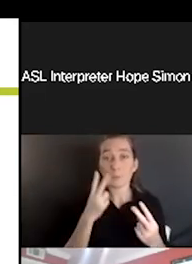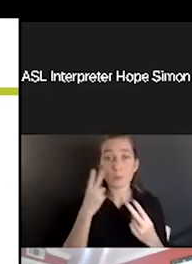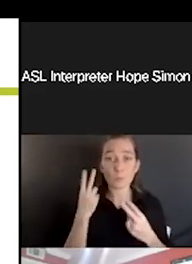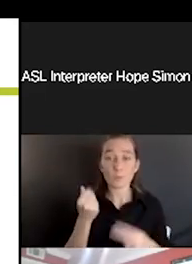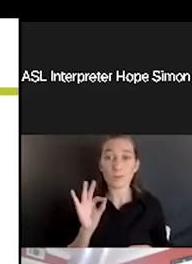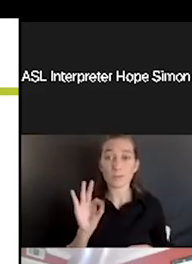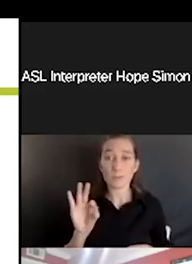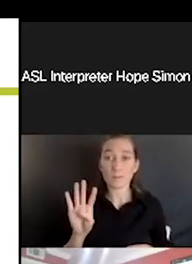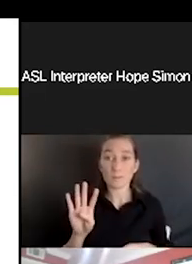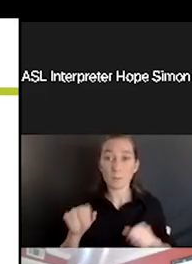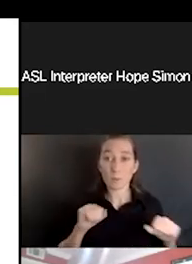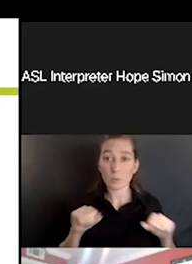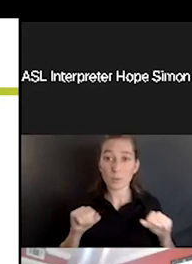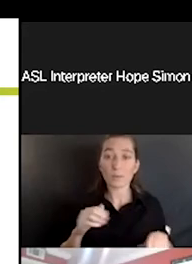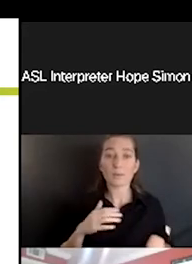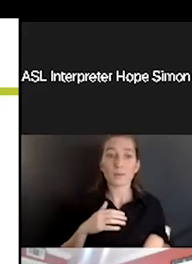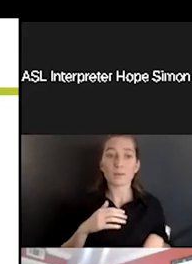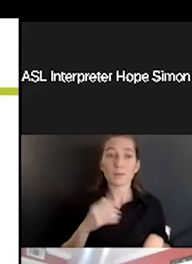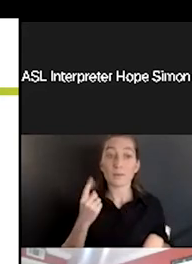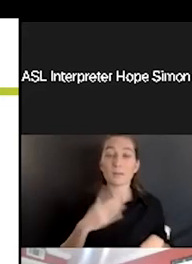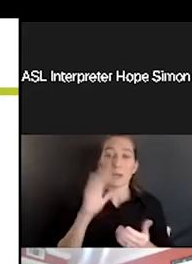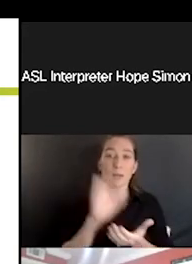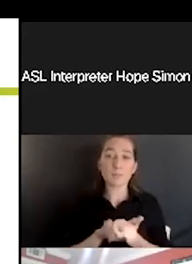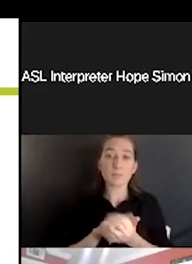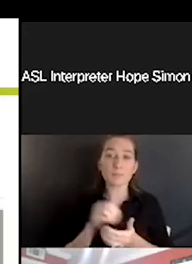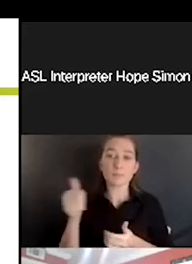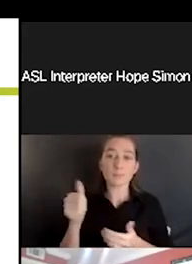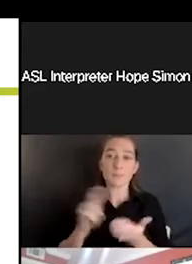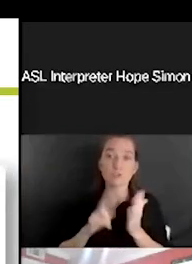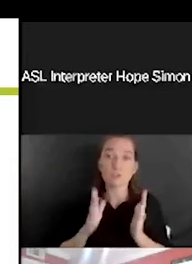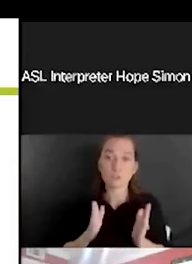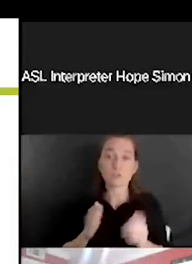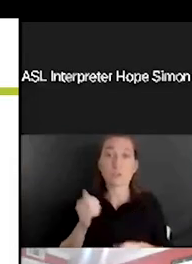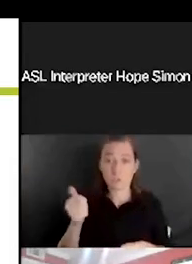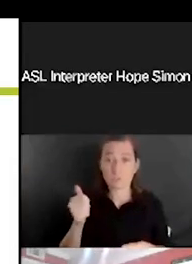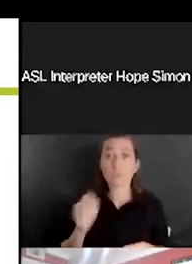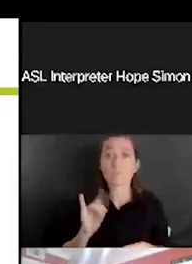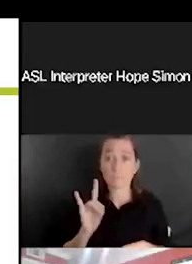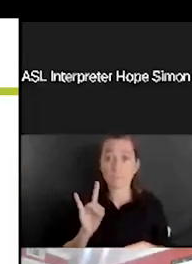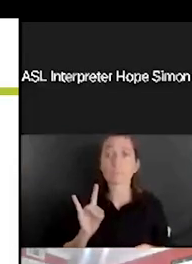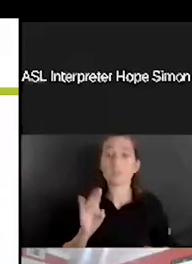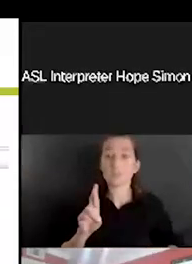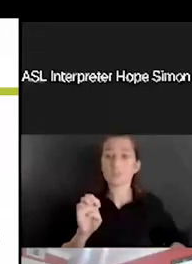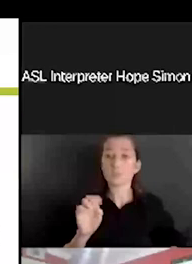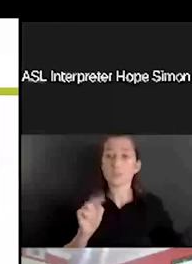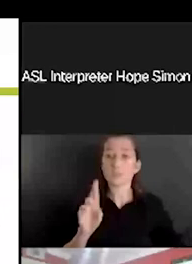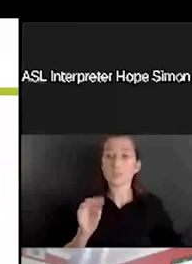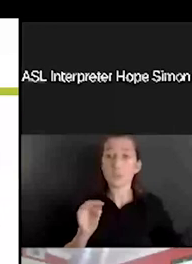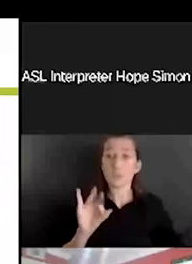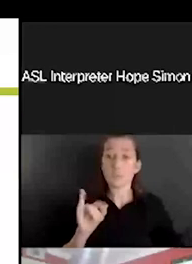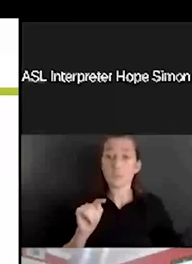my husband is a contractor and he actually did some retrofitting in the Northridge building. Yeah. That had